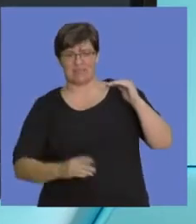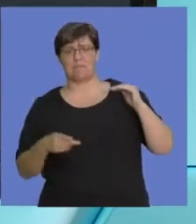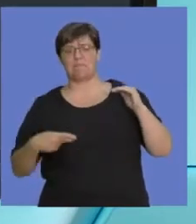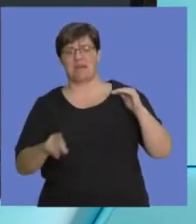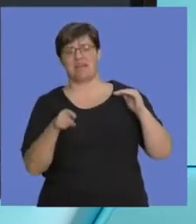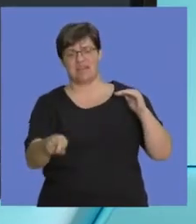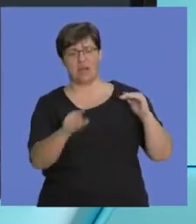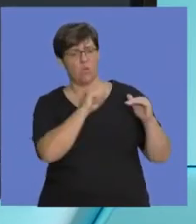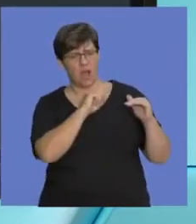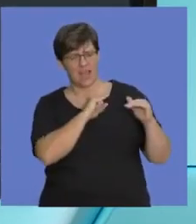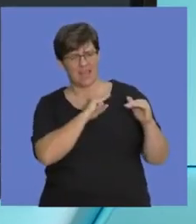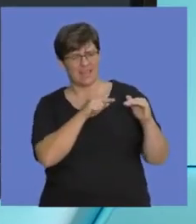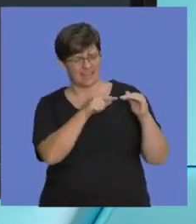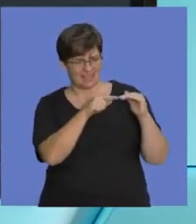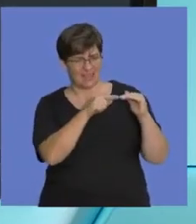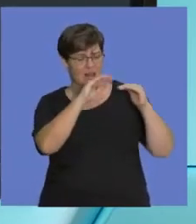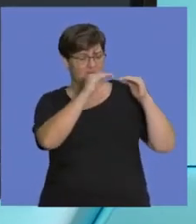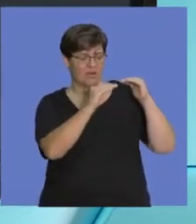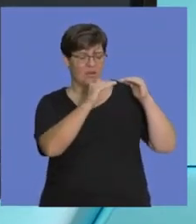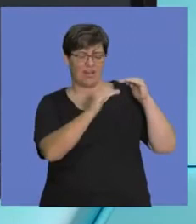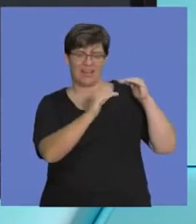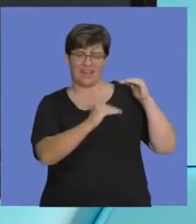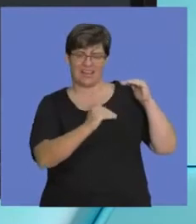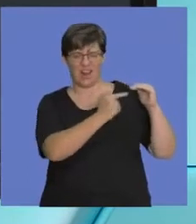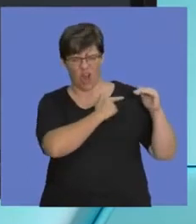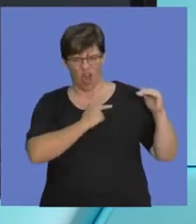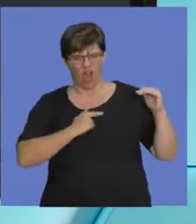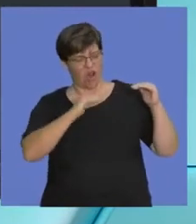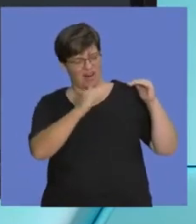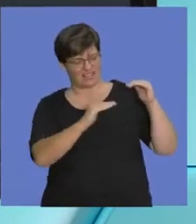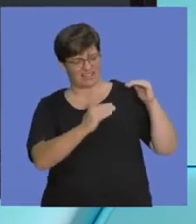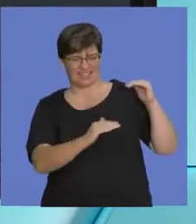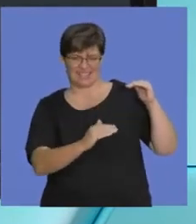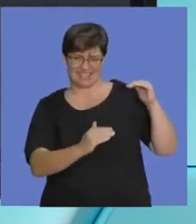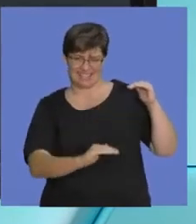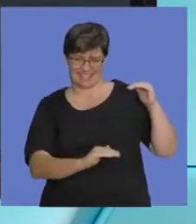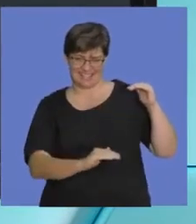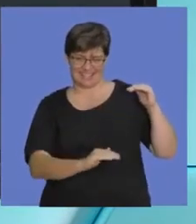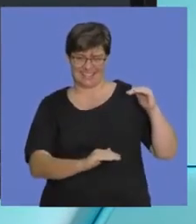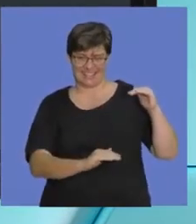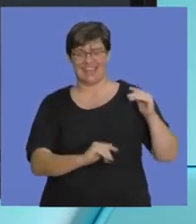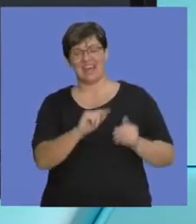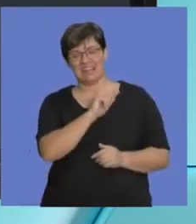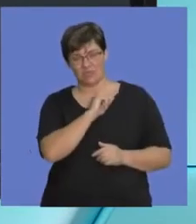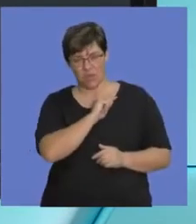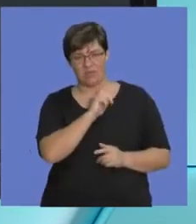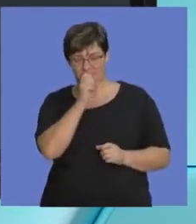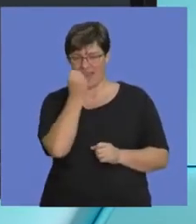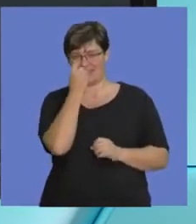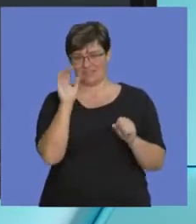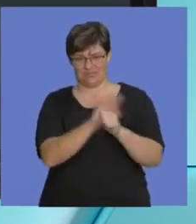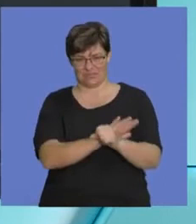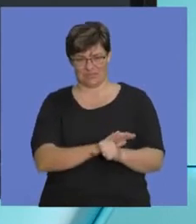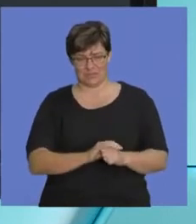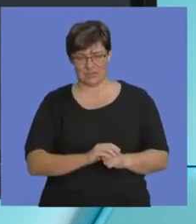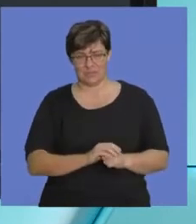way less than that. Why? Because it is a very long period after that. So that's why you need to look at